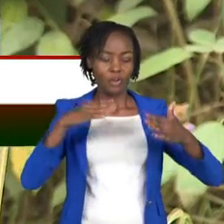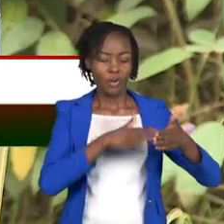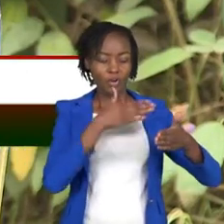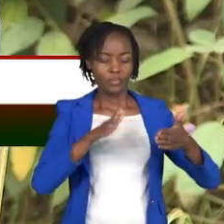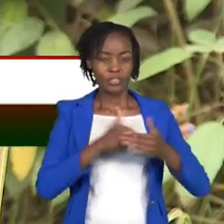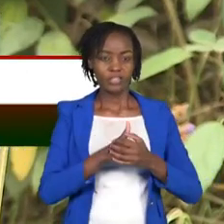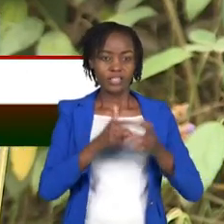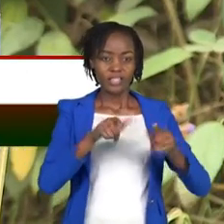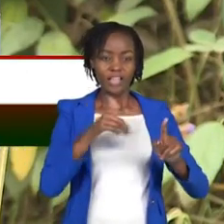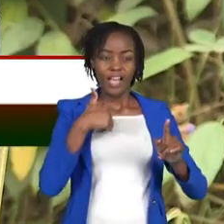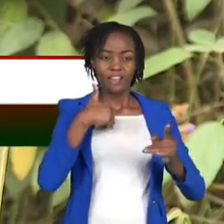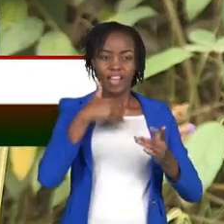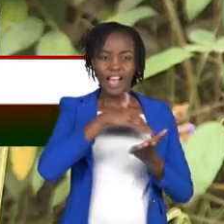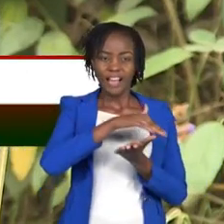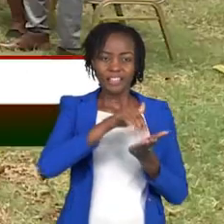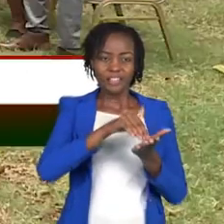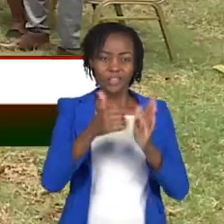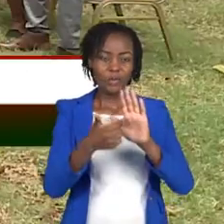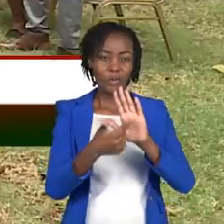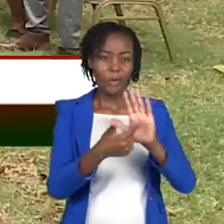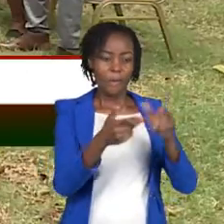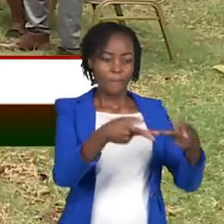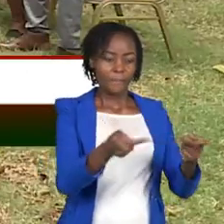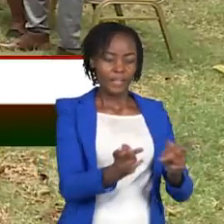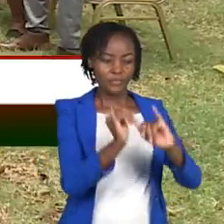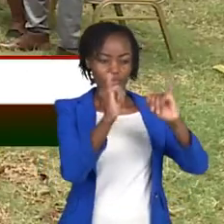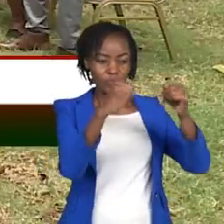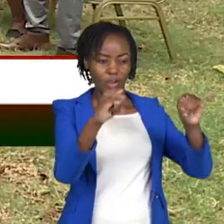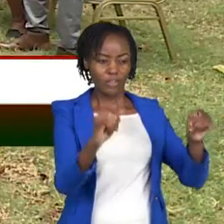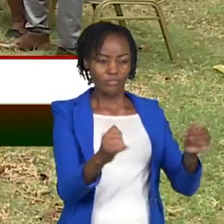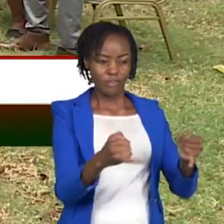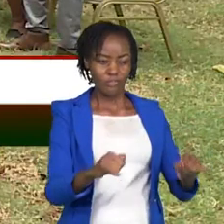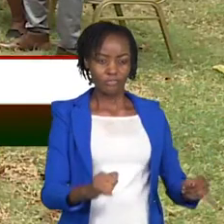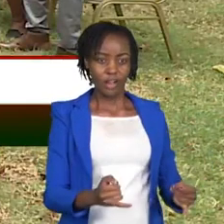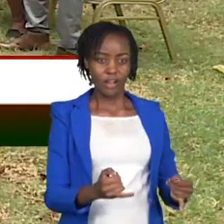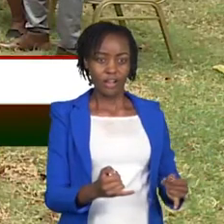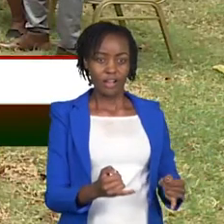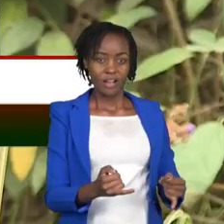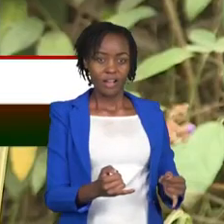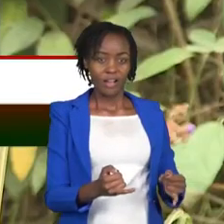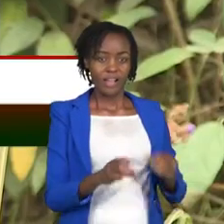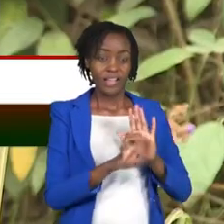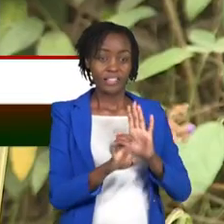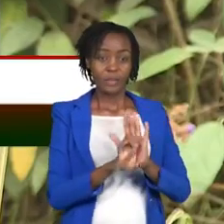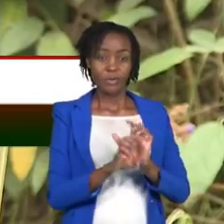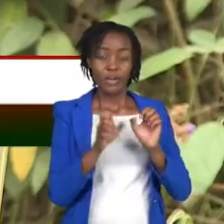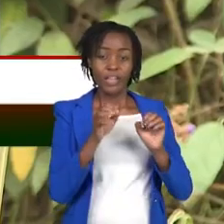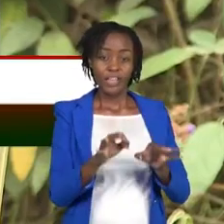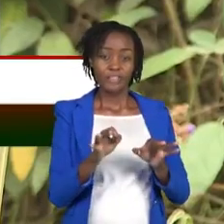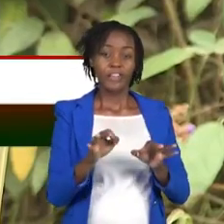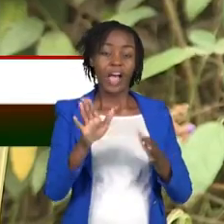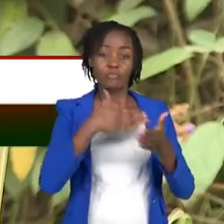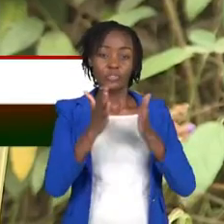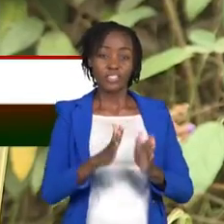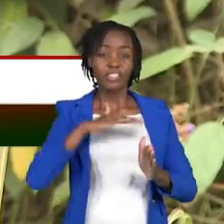memorial center for their musicians. Even if Koffi Olomide dies today, God forbid, he will not be buried at his home. He's going to be buried at the National